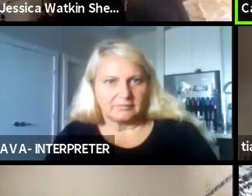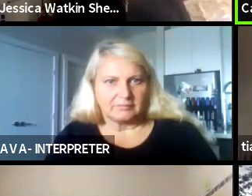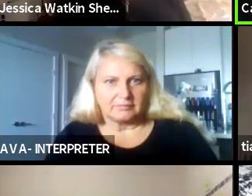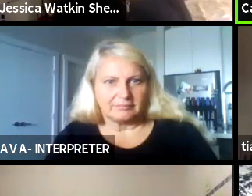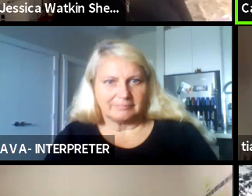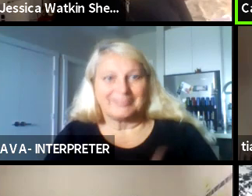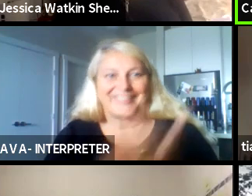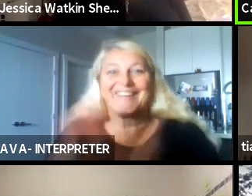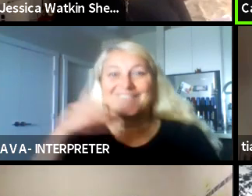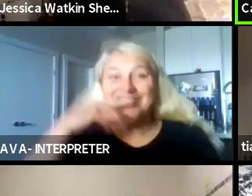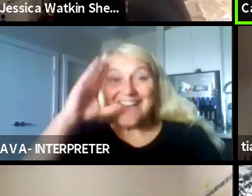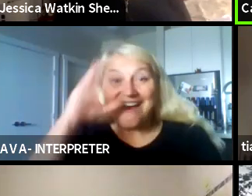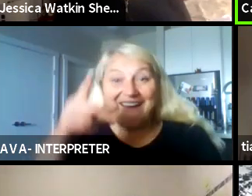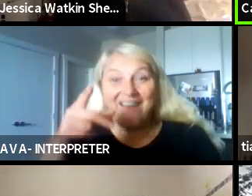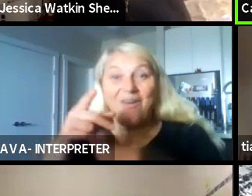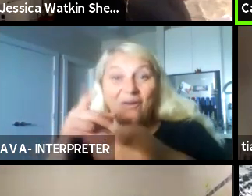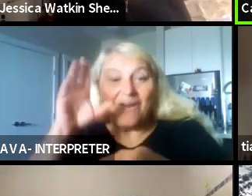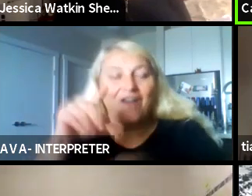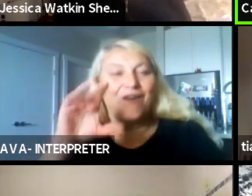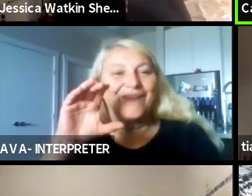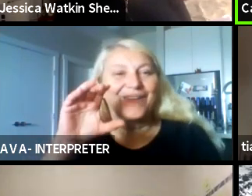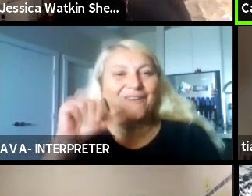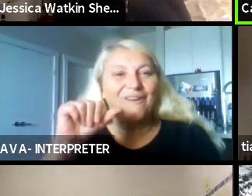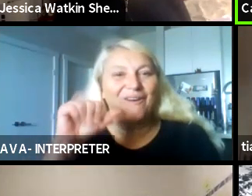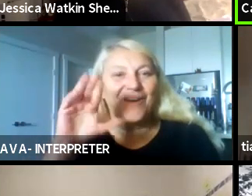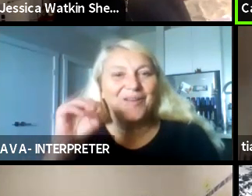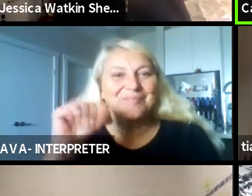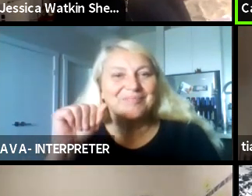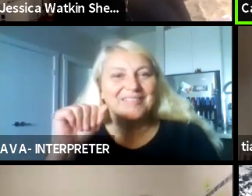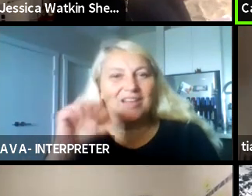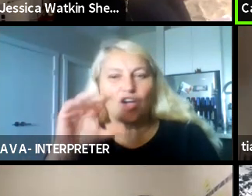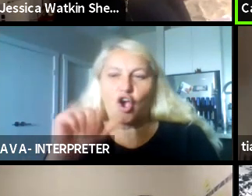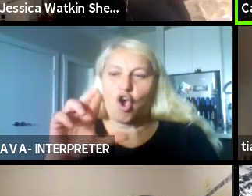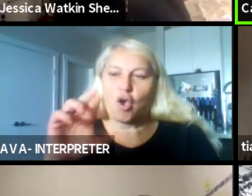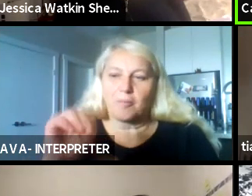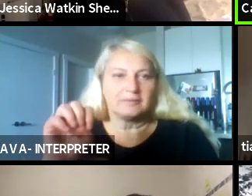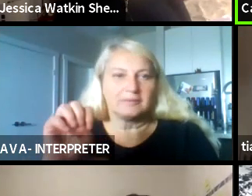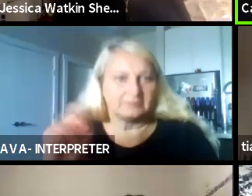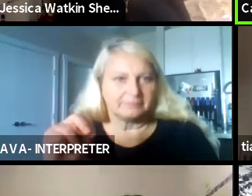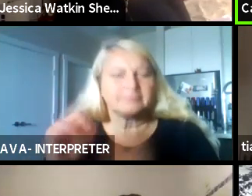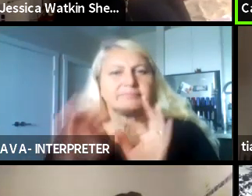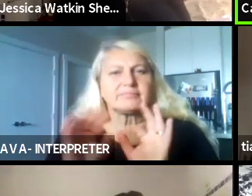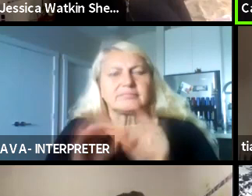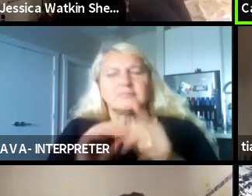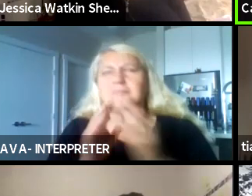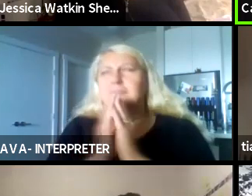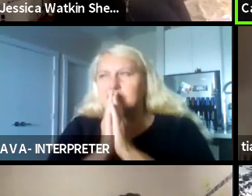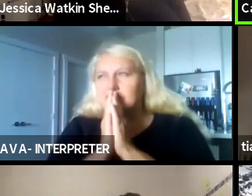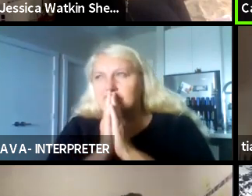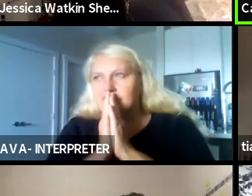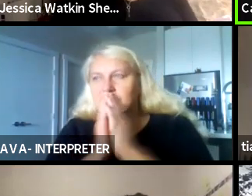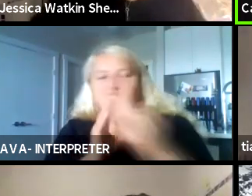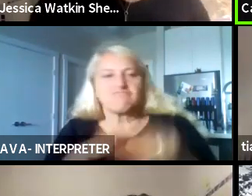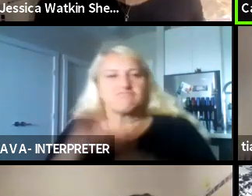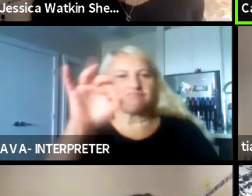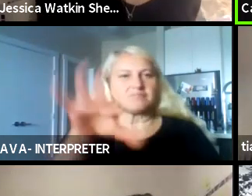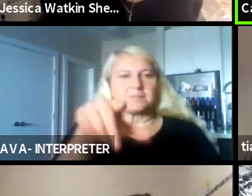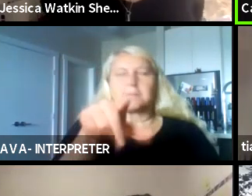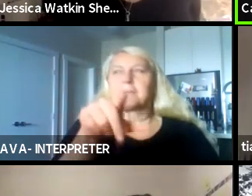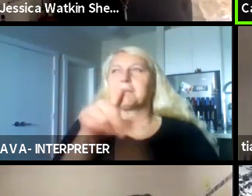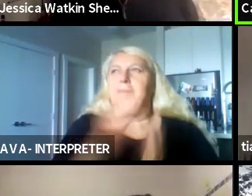Hi, Carmen here. I was going to say too that, and this kind of goes back to those, that kind of